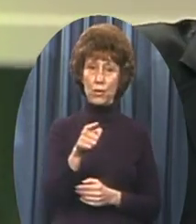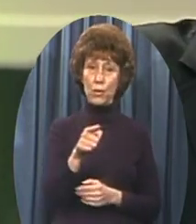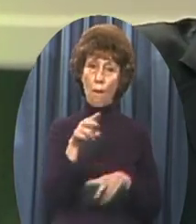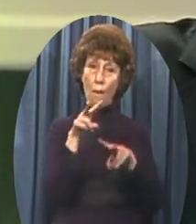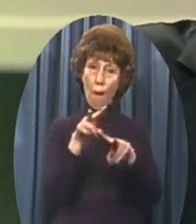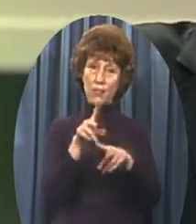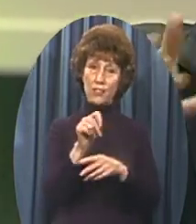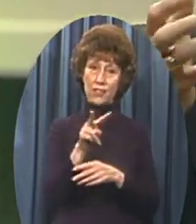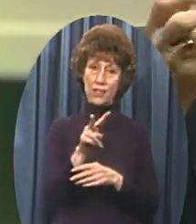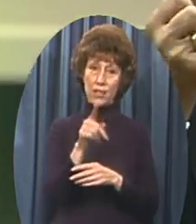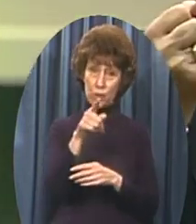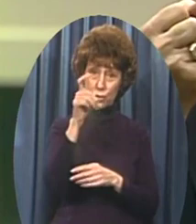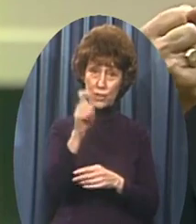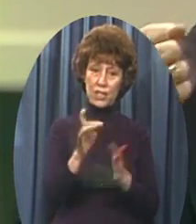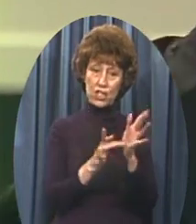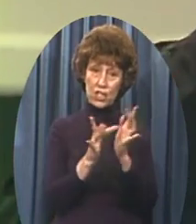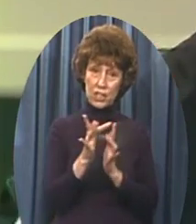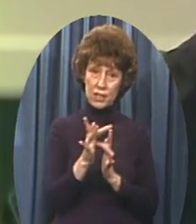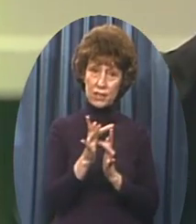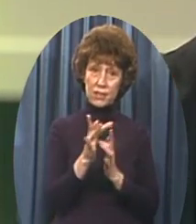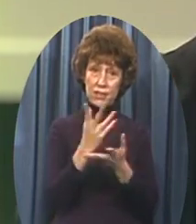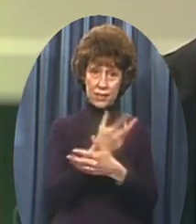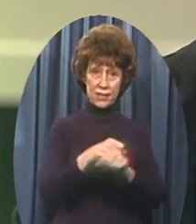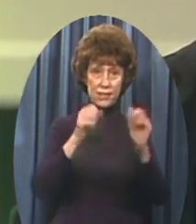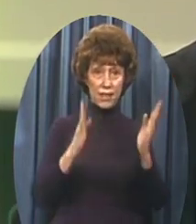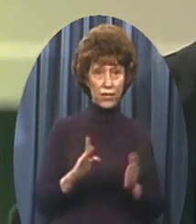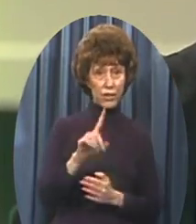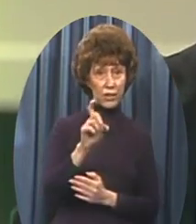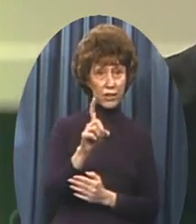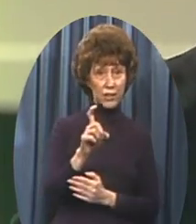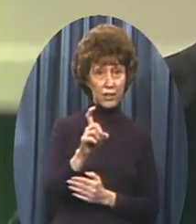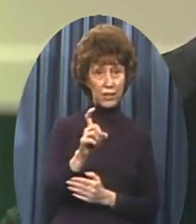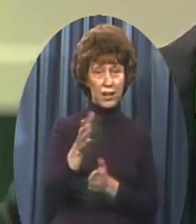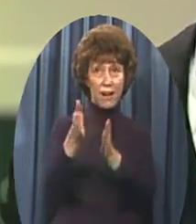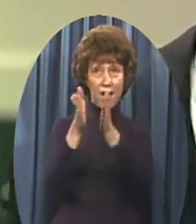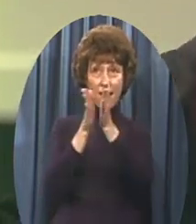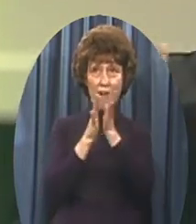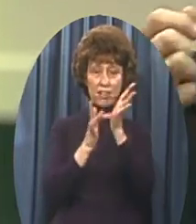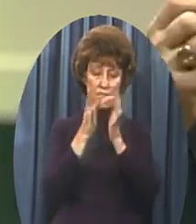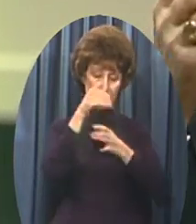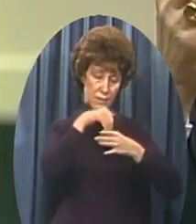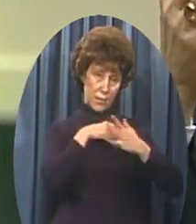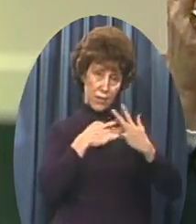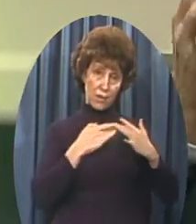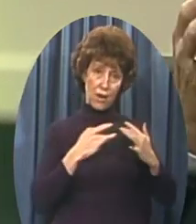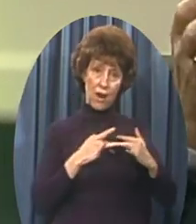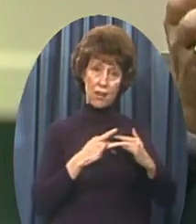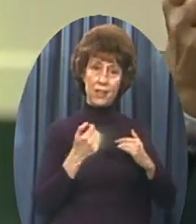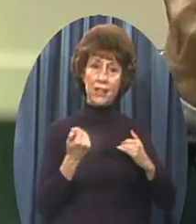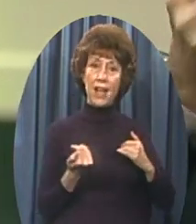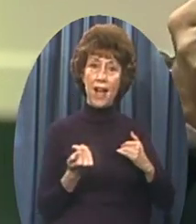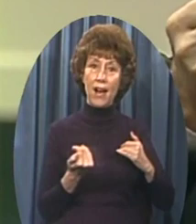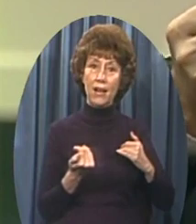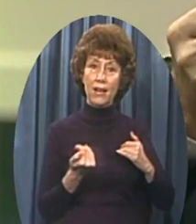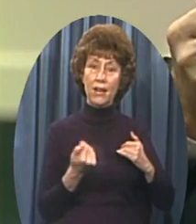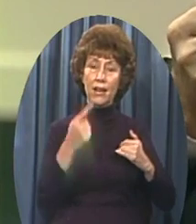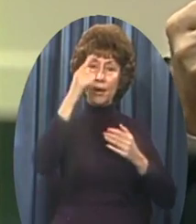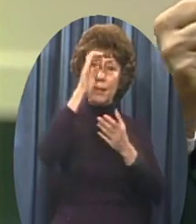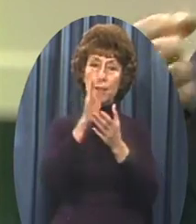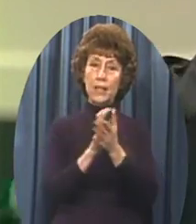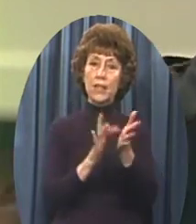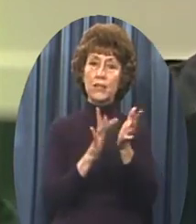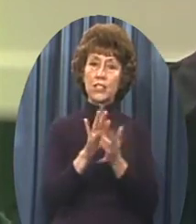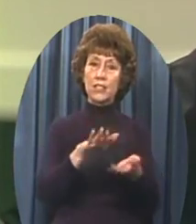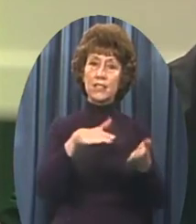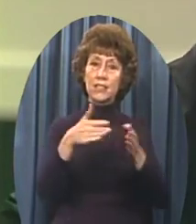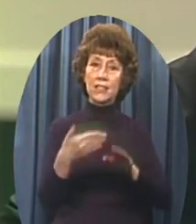if you need Christ as your Savior, invite Him into your heart right now. Believe the death, burial, resurrection of Christ in your behalf. Trust Him as your Savior